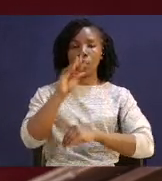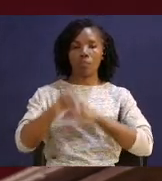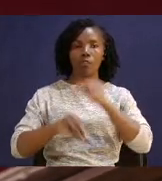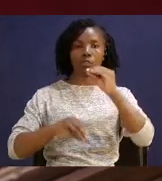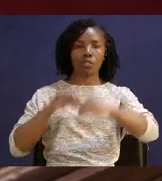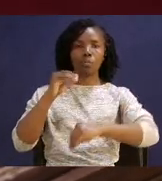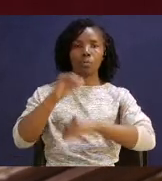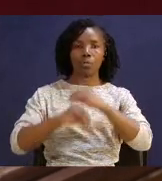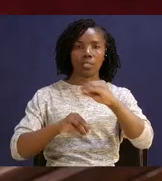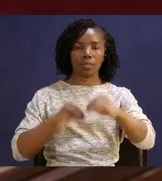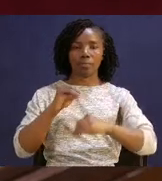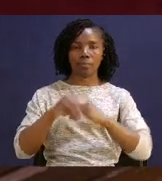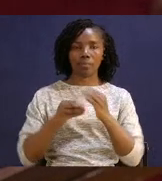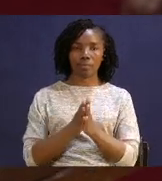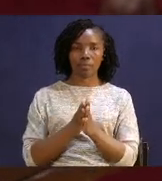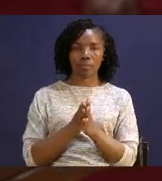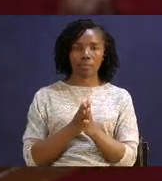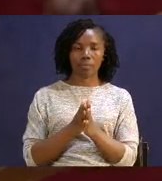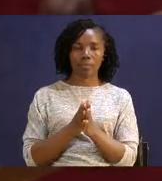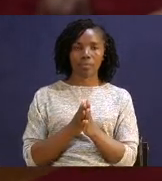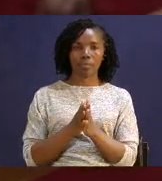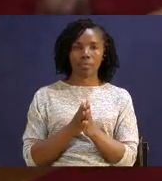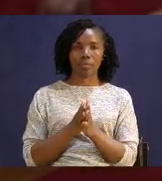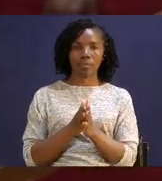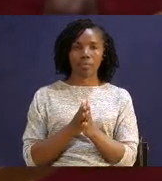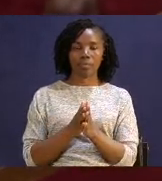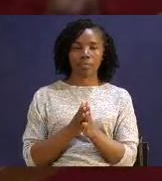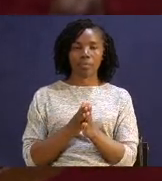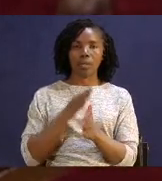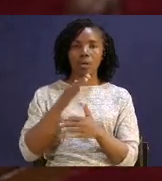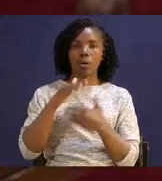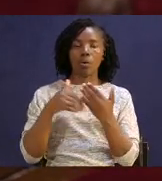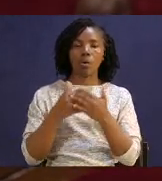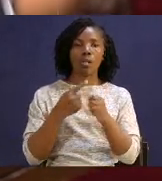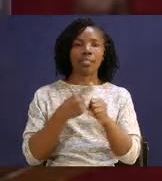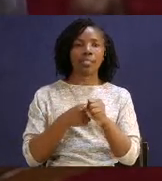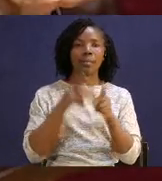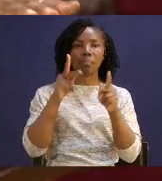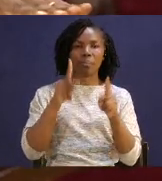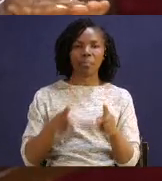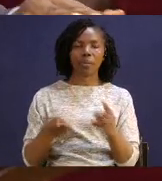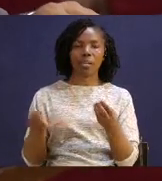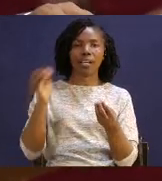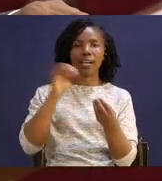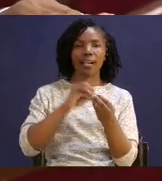fundraising. These days, it's every other day, some of you are keep being added.